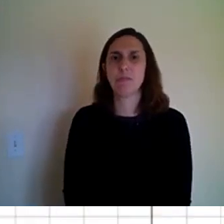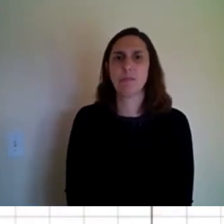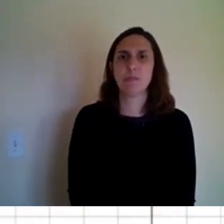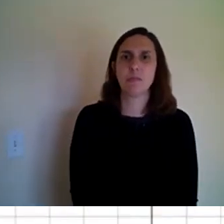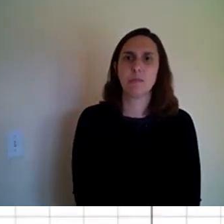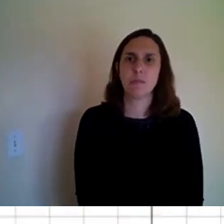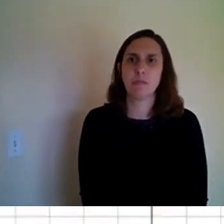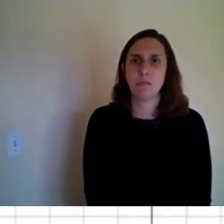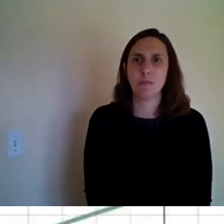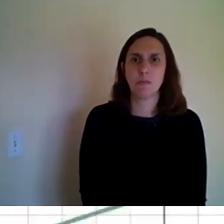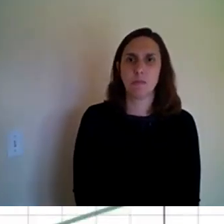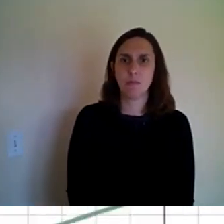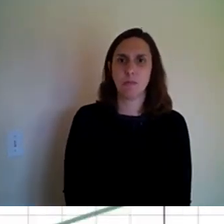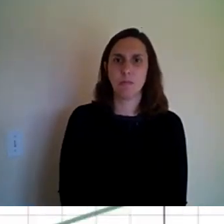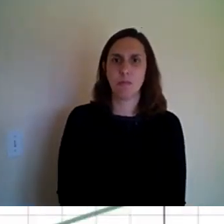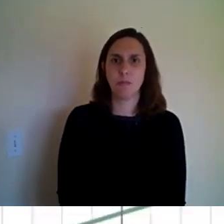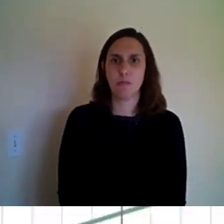Oops, I want to zoom out.